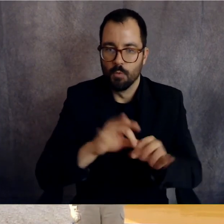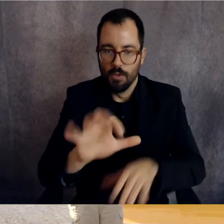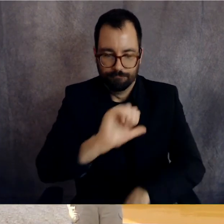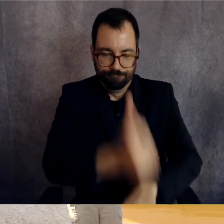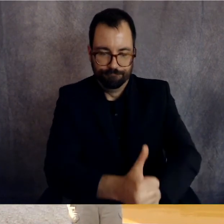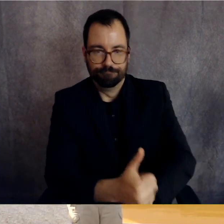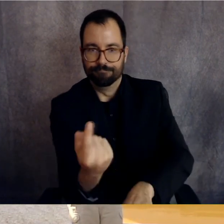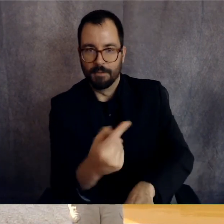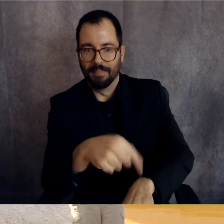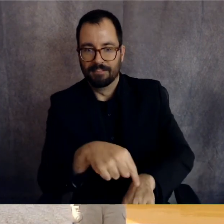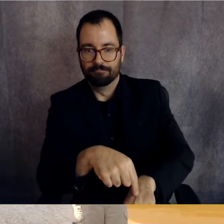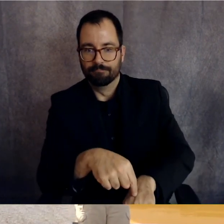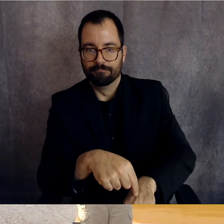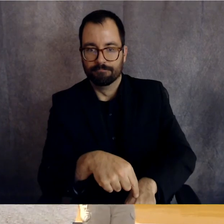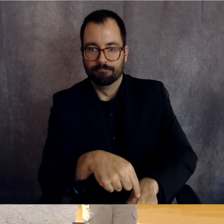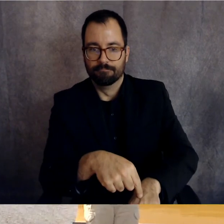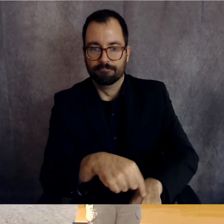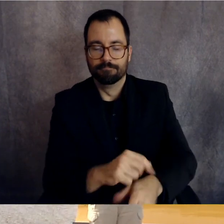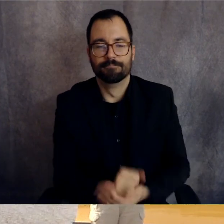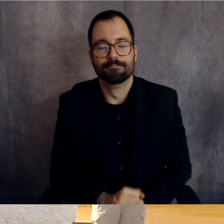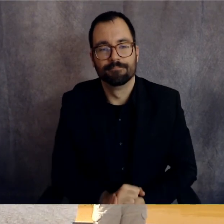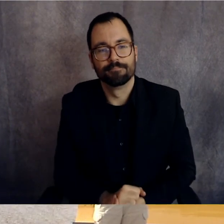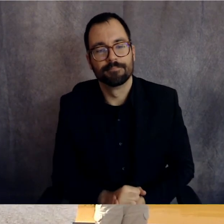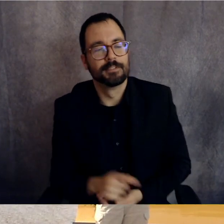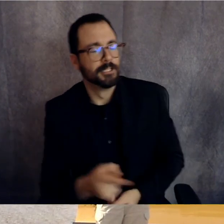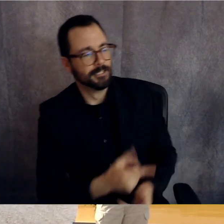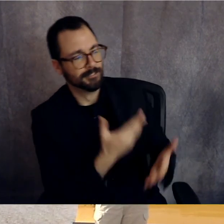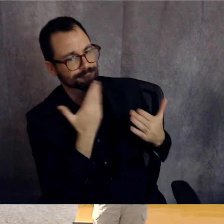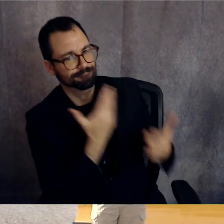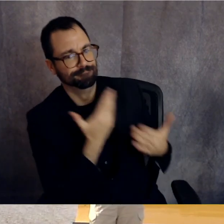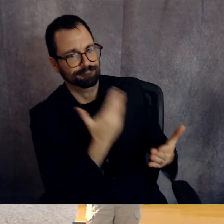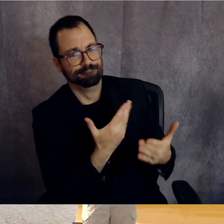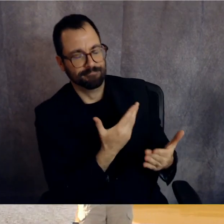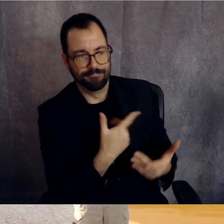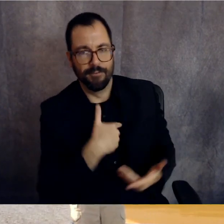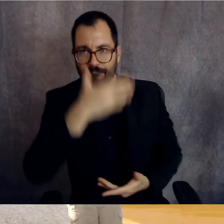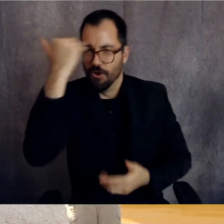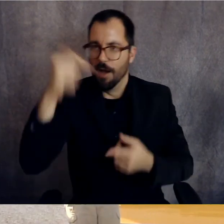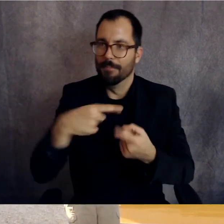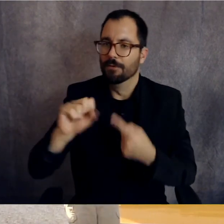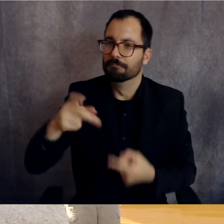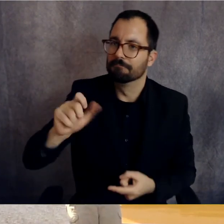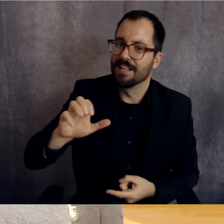Thanks, Jerome. I forgot about space savers. Any questions?